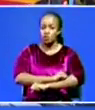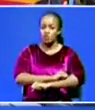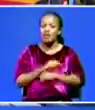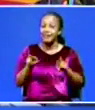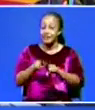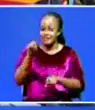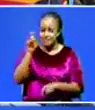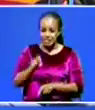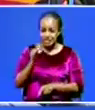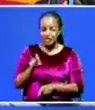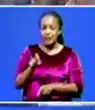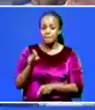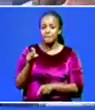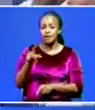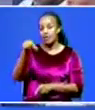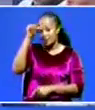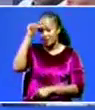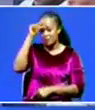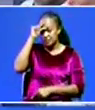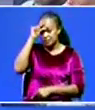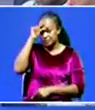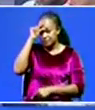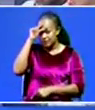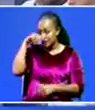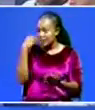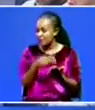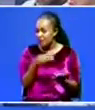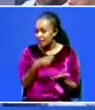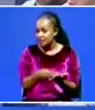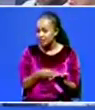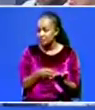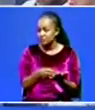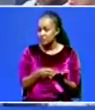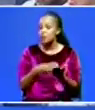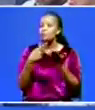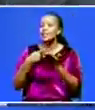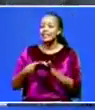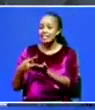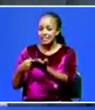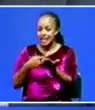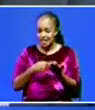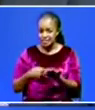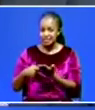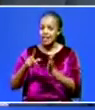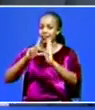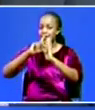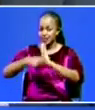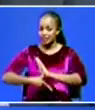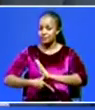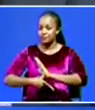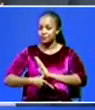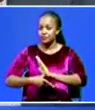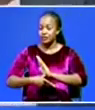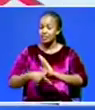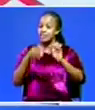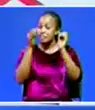government. If there are financial issues, those will be discussed later. And if we find